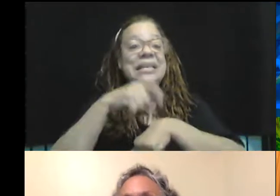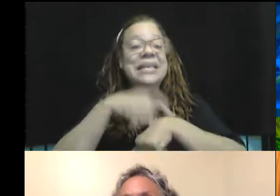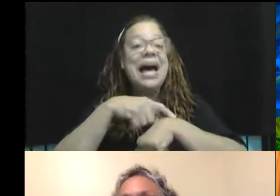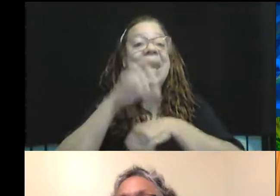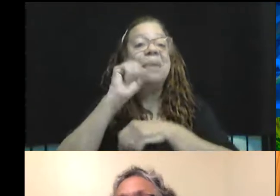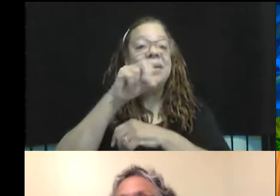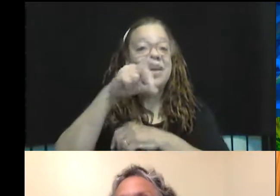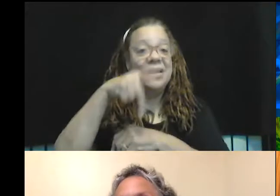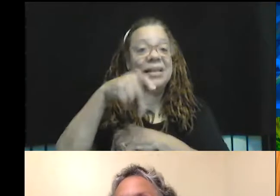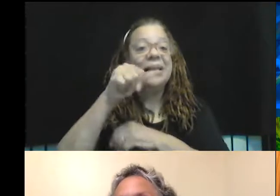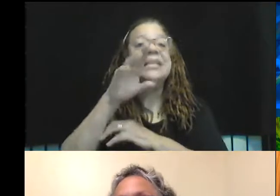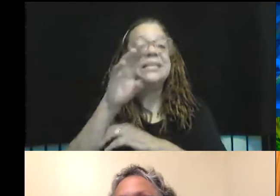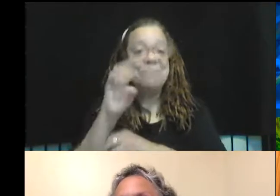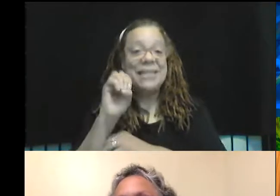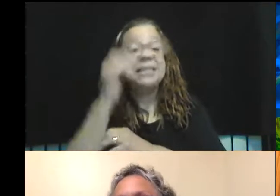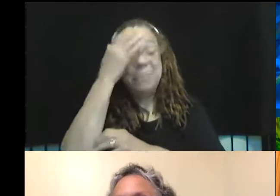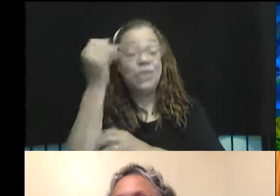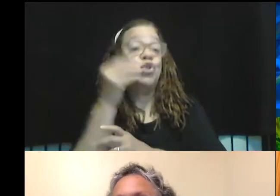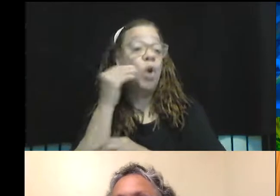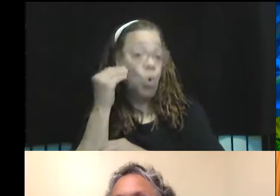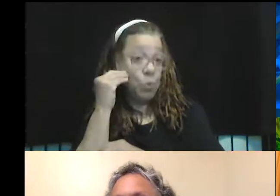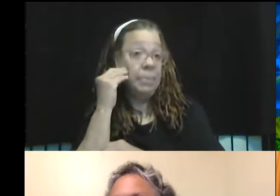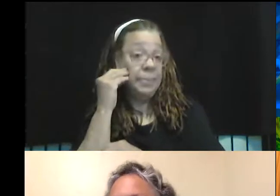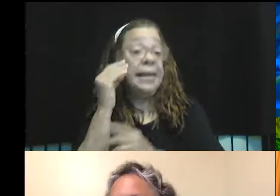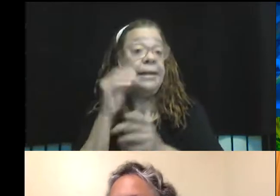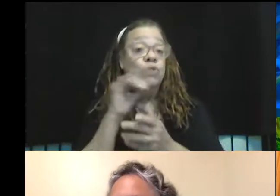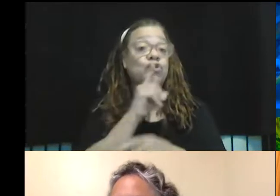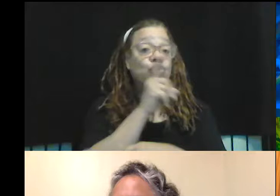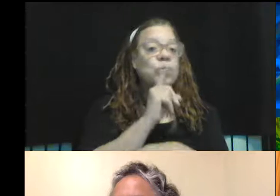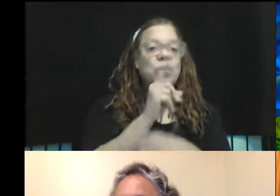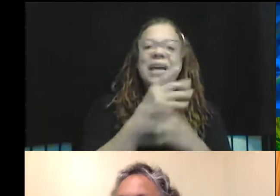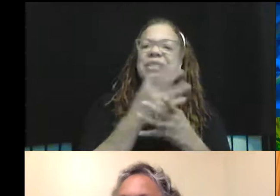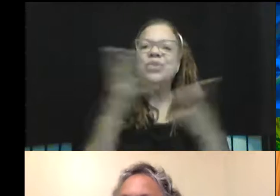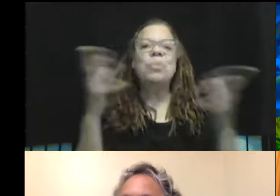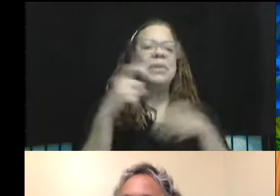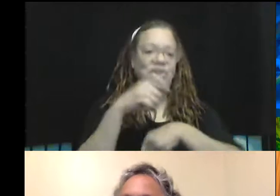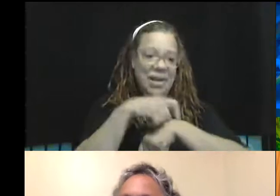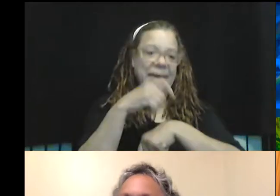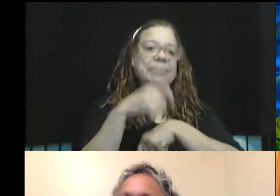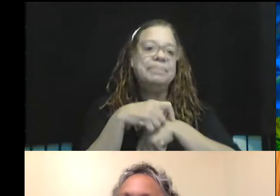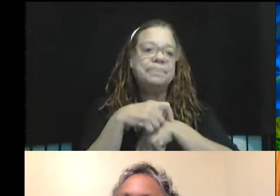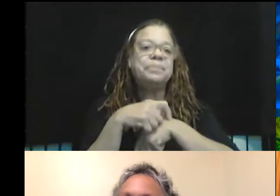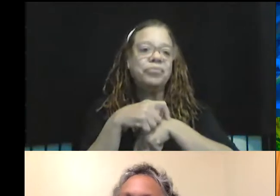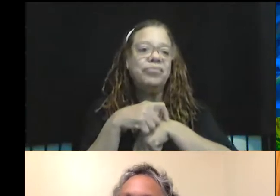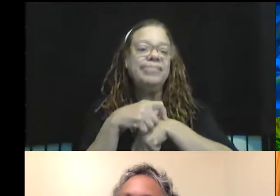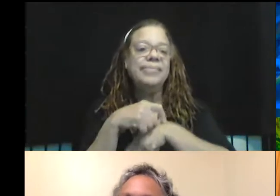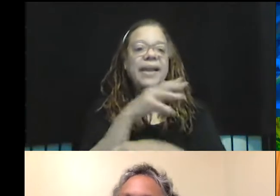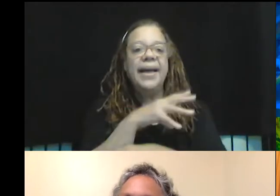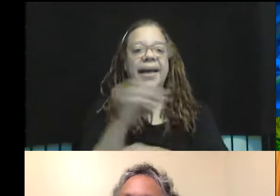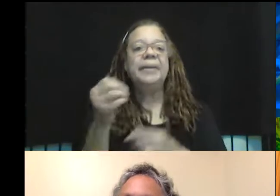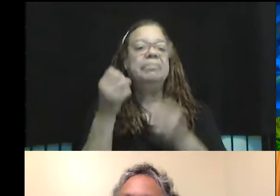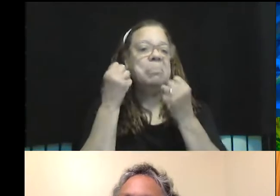the painting because you were home. Yeah, I did have, that, I mean, we had so much time, and a lot of